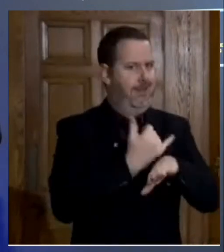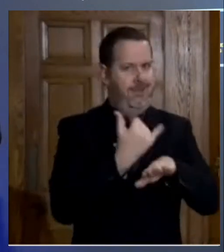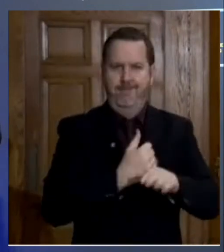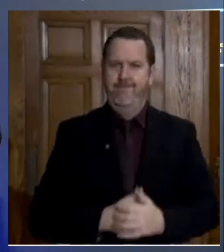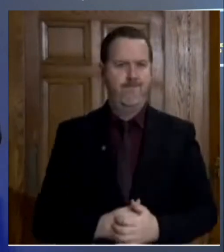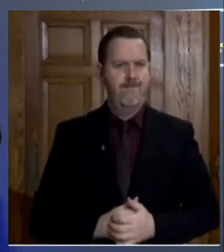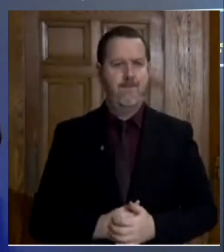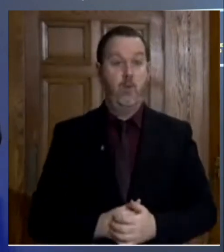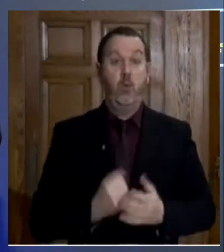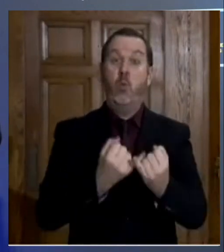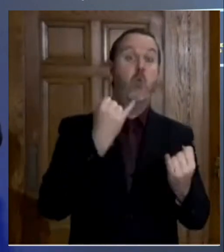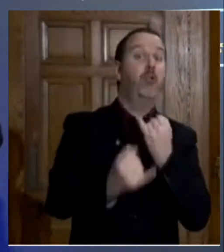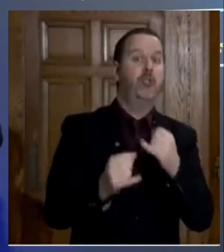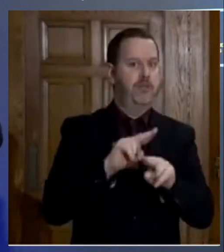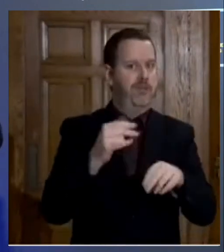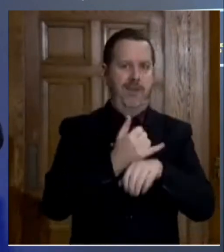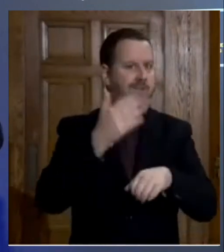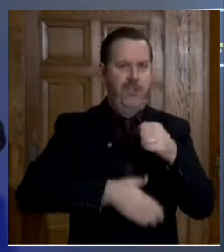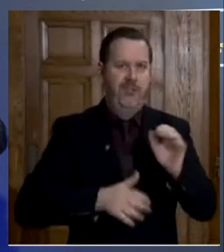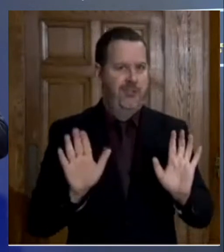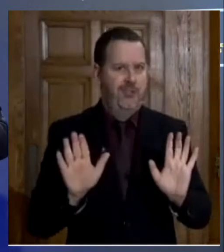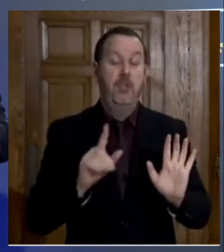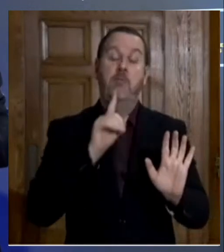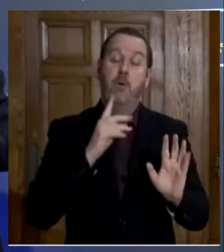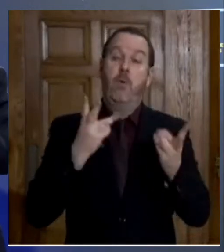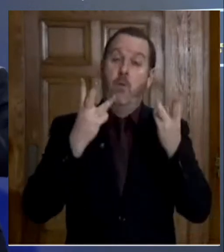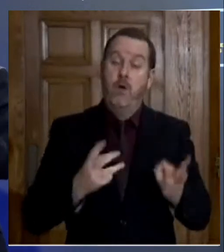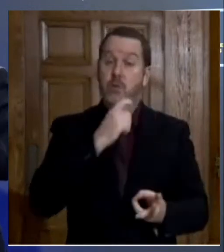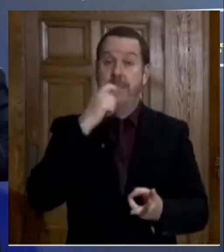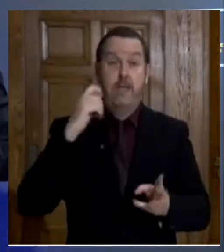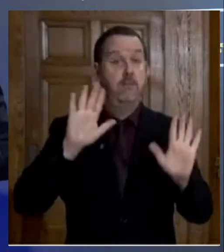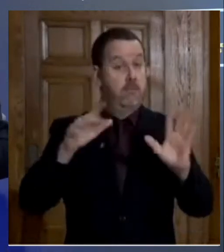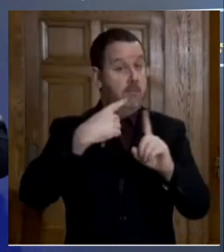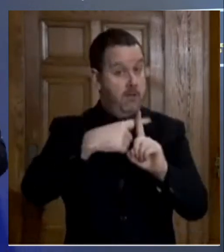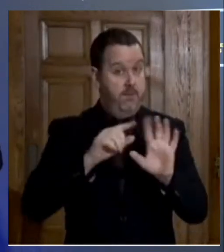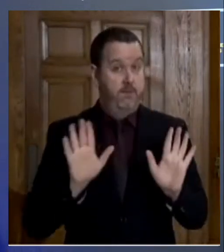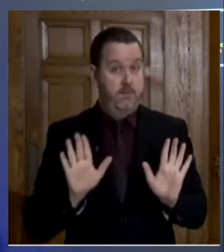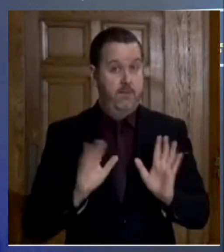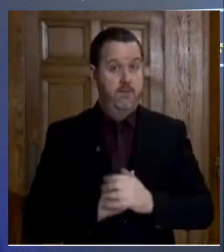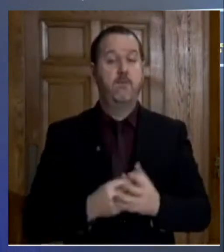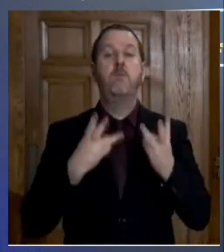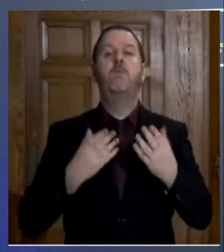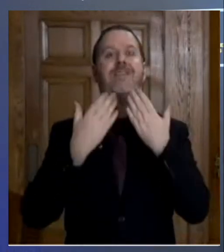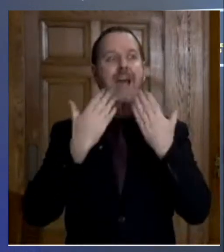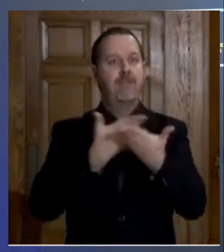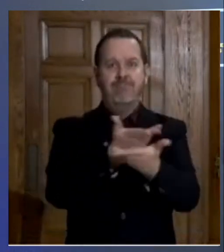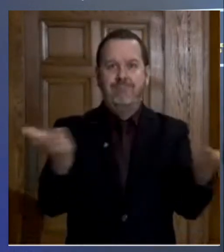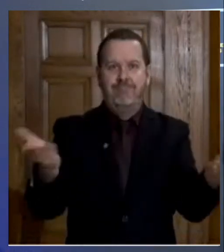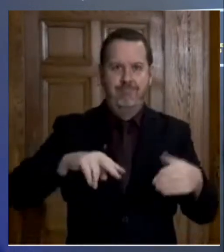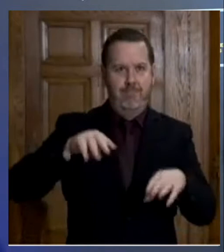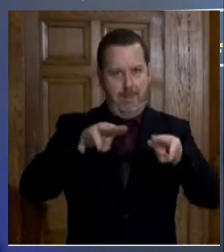yet. Nevertheless, I want to conclude on a positive note. I want to thank the public across Northern